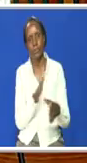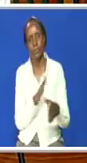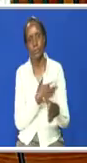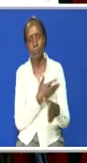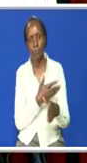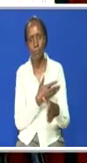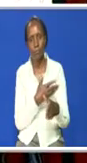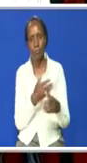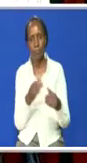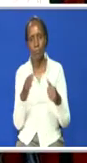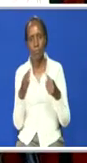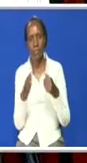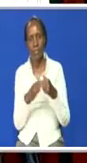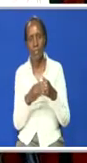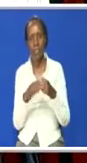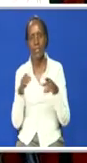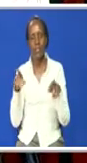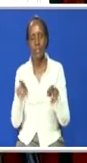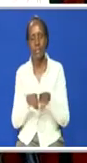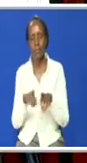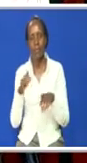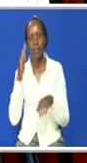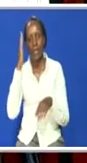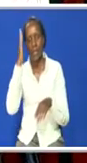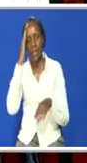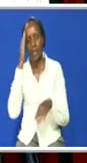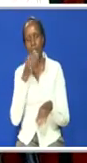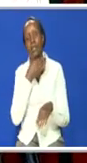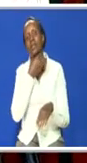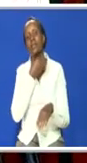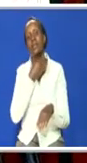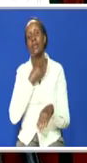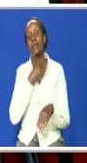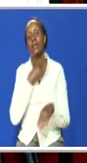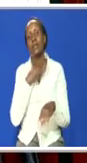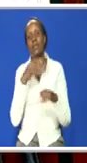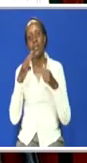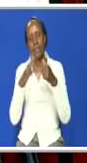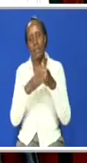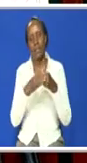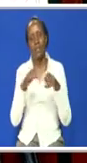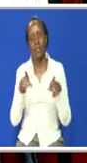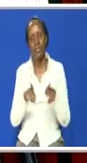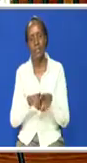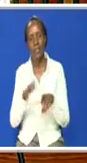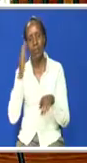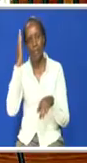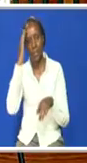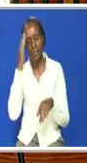Nine like a head and neck. Nine like a head and neck.